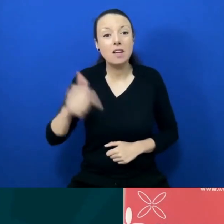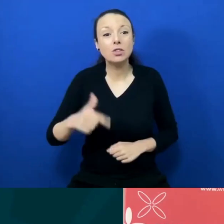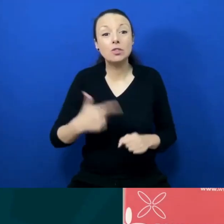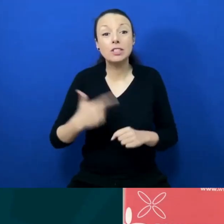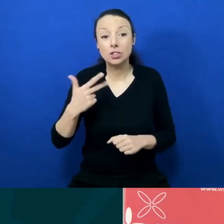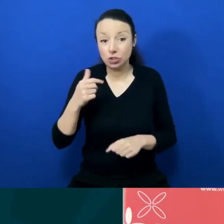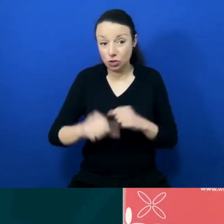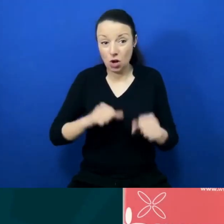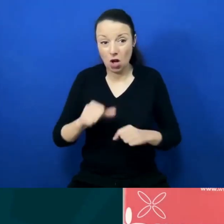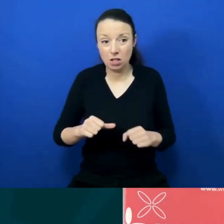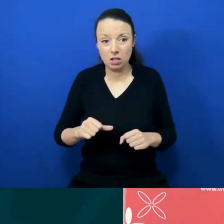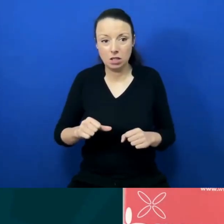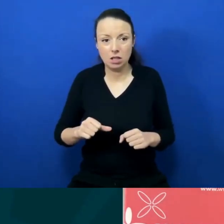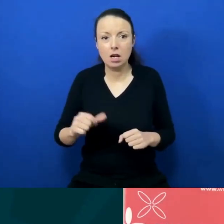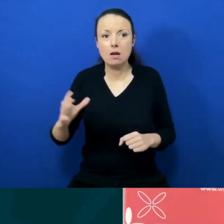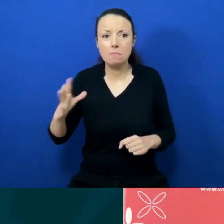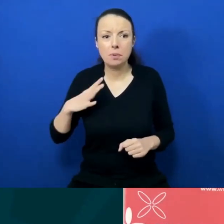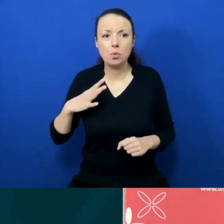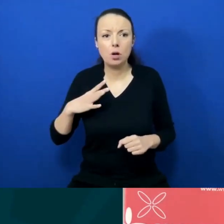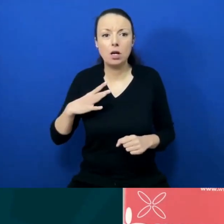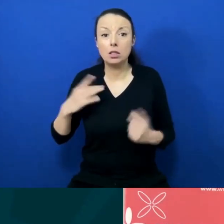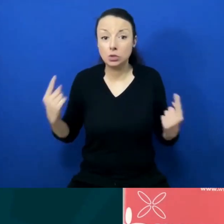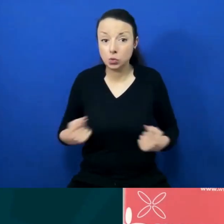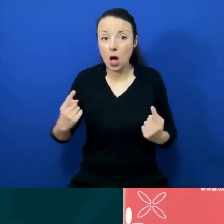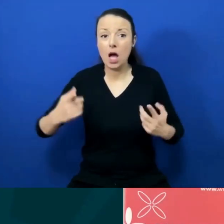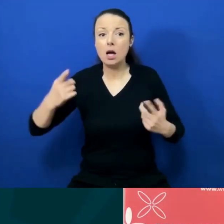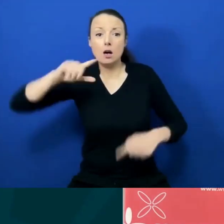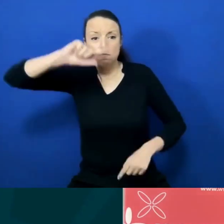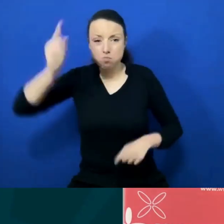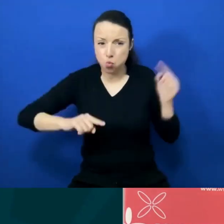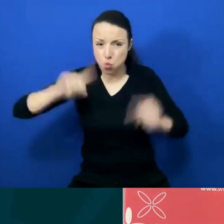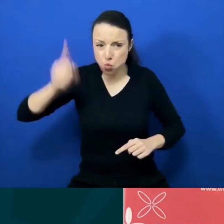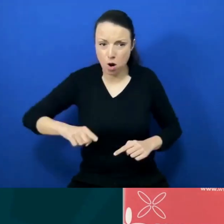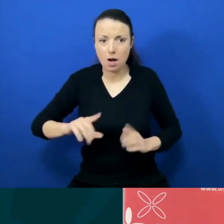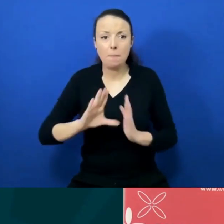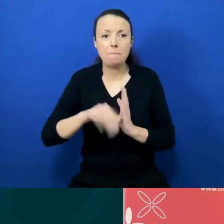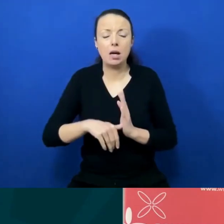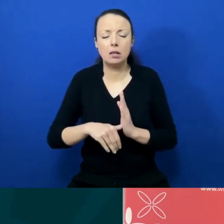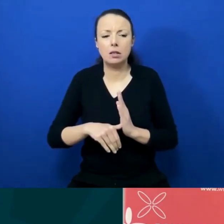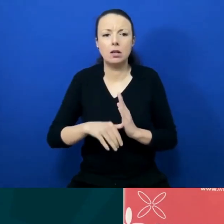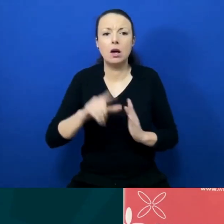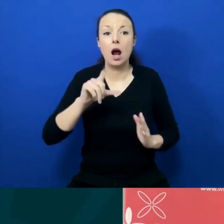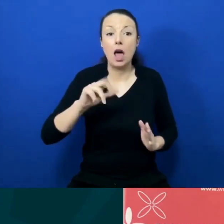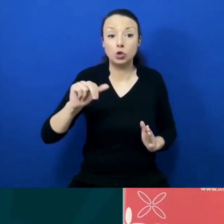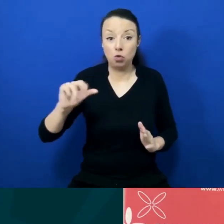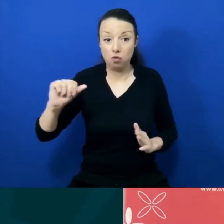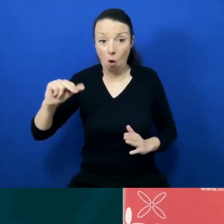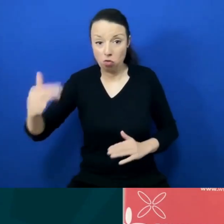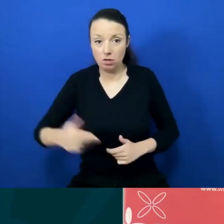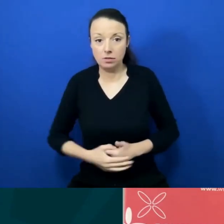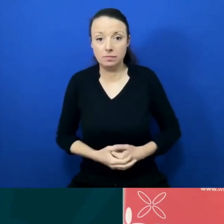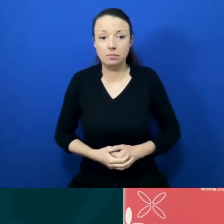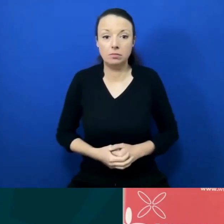huge storm in a city which is called La Chaux-de-Fonds. And it has